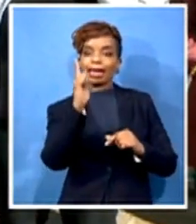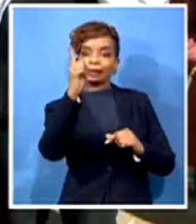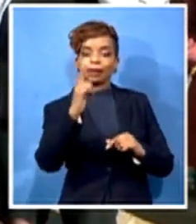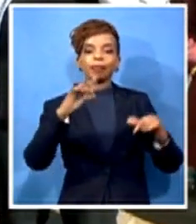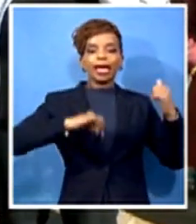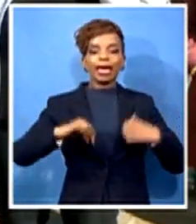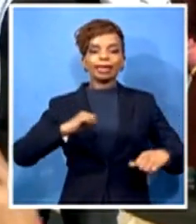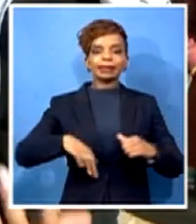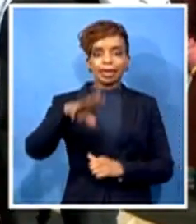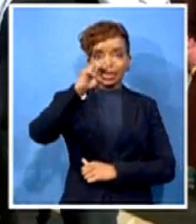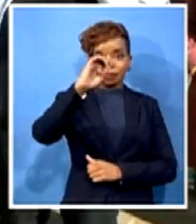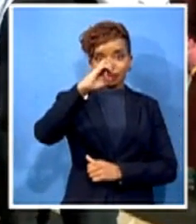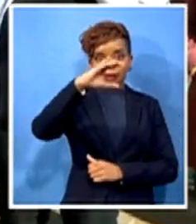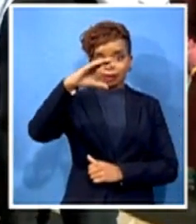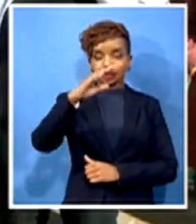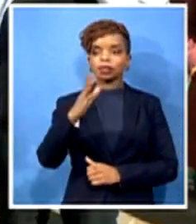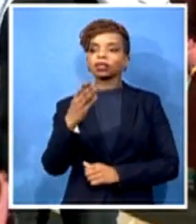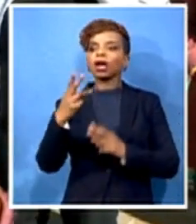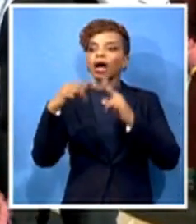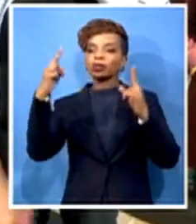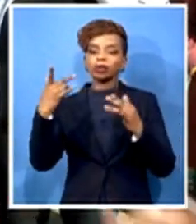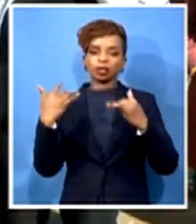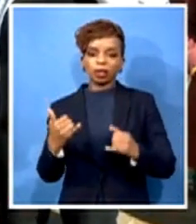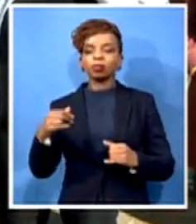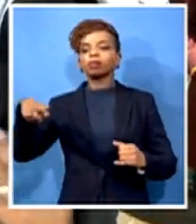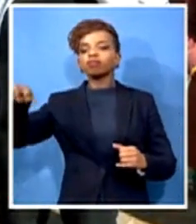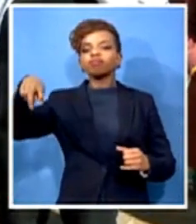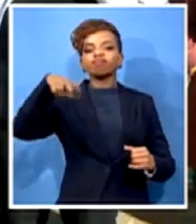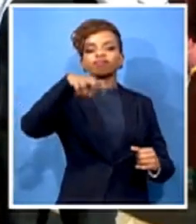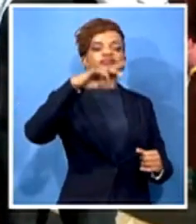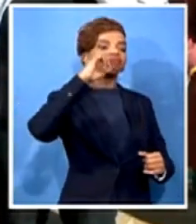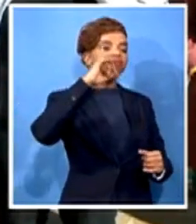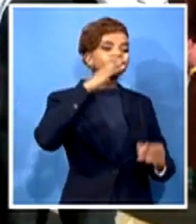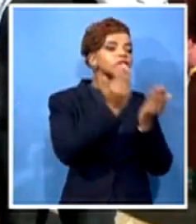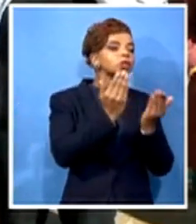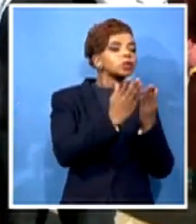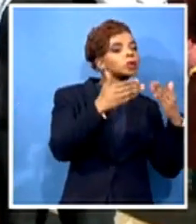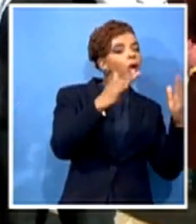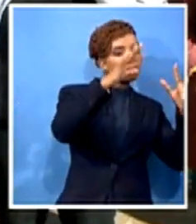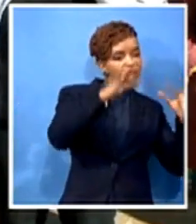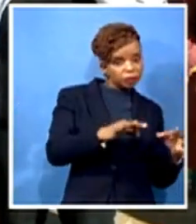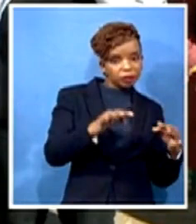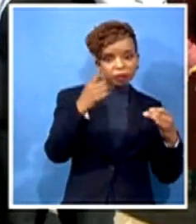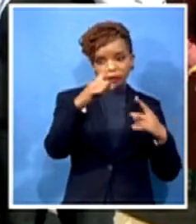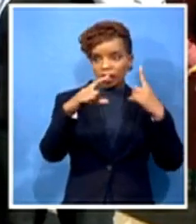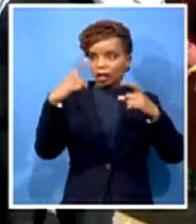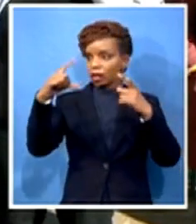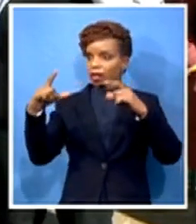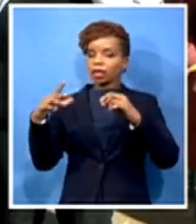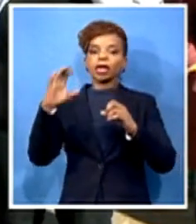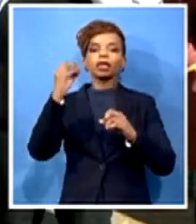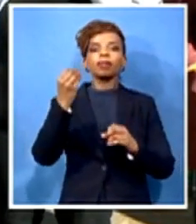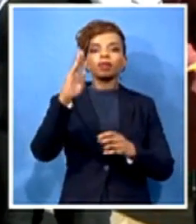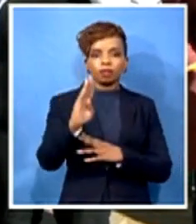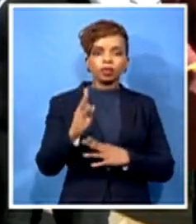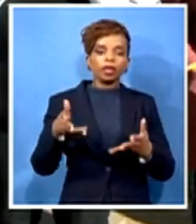doing rounds to check how the reopening of schools in Bloemfontein, around Bloemfontein, is progressing. In the Free State, all in